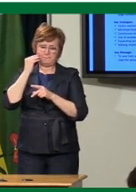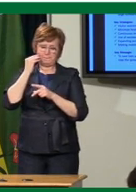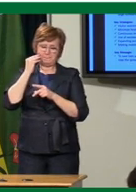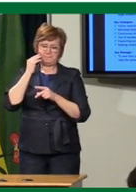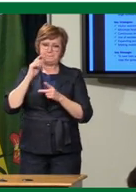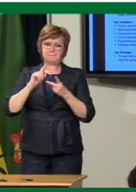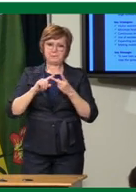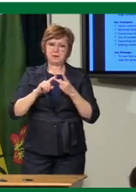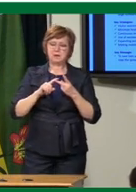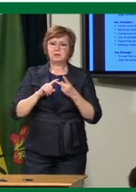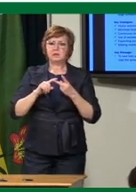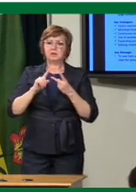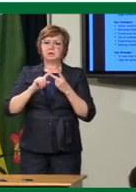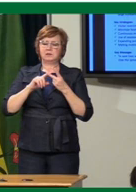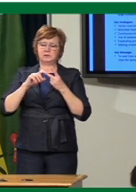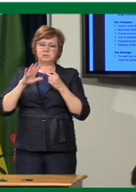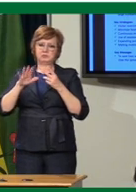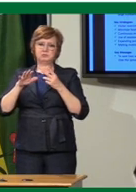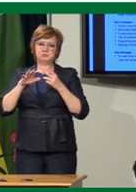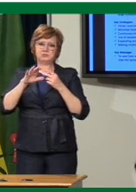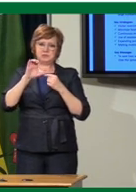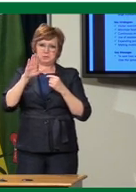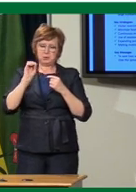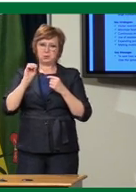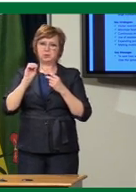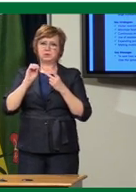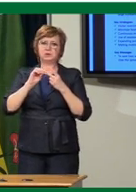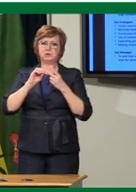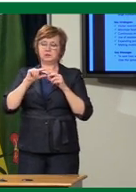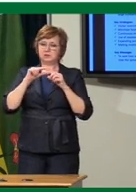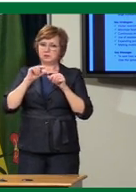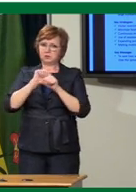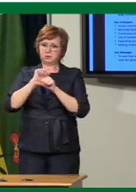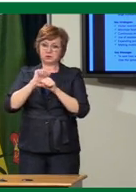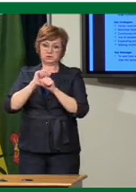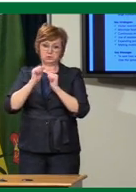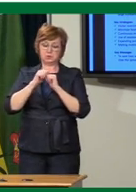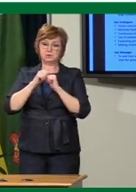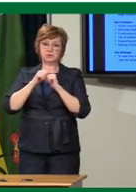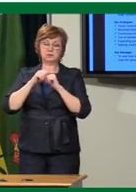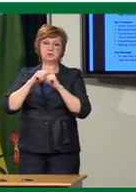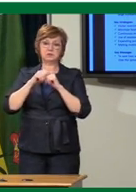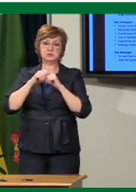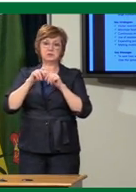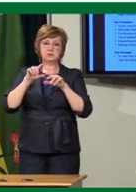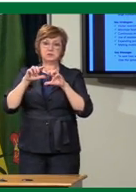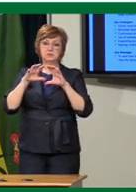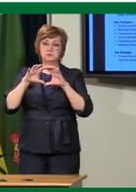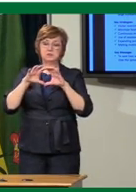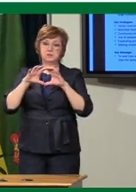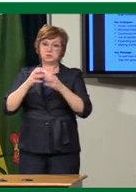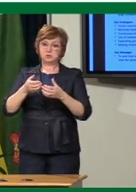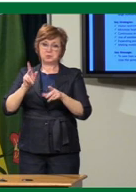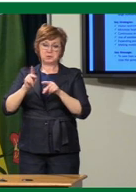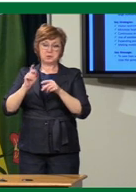community-based organizations serving vulnerable clients, when, again, one outbreak amongst those populations is too